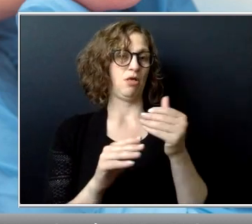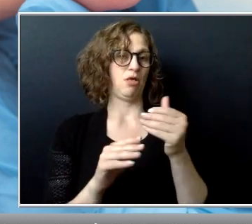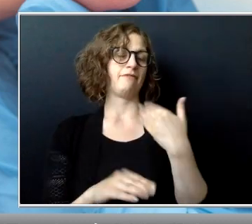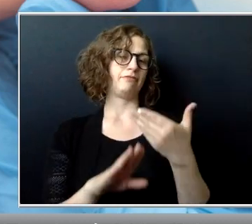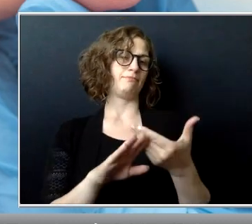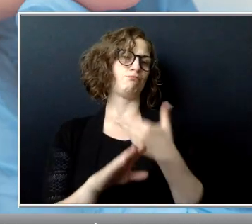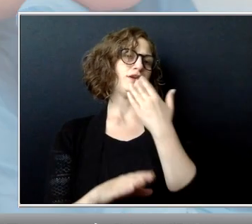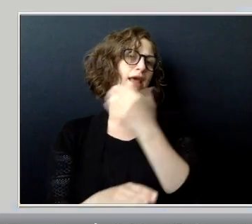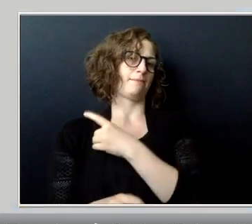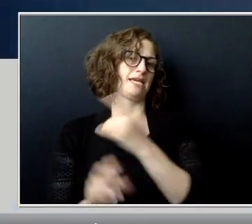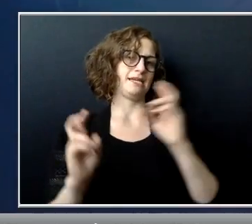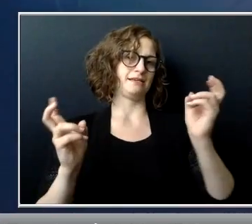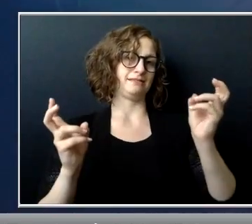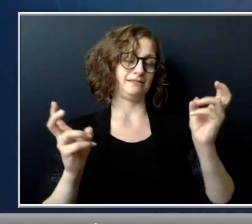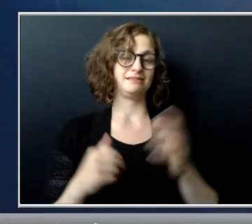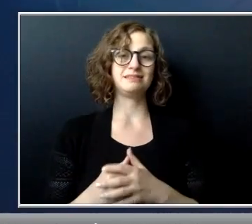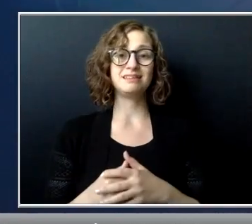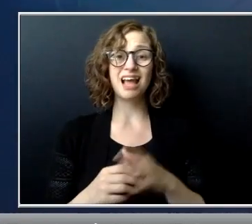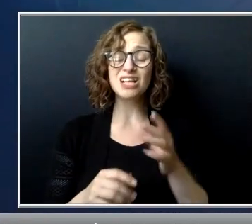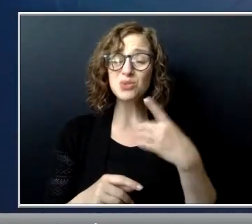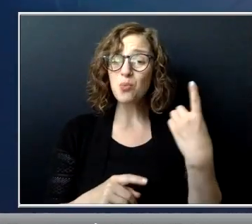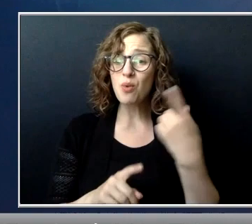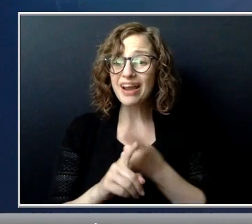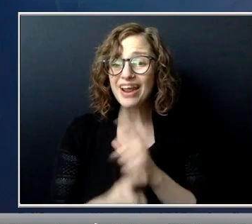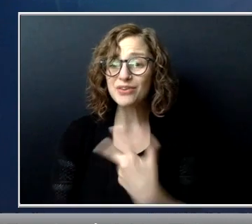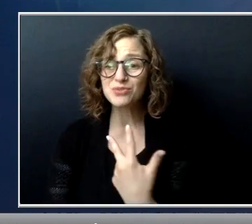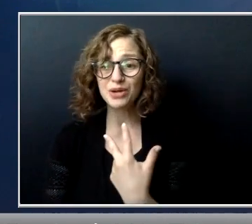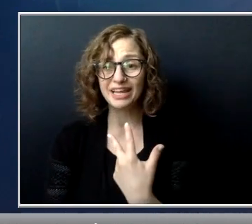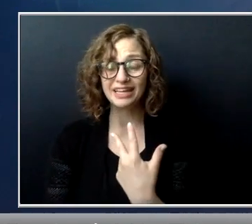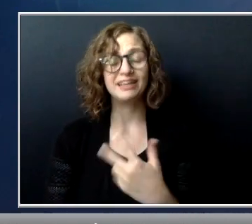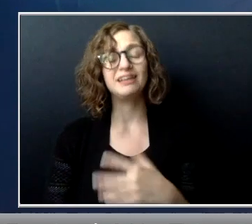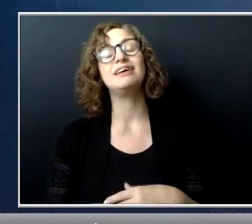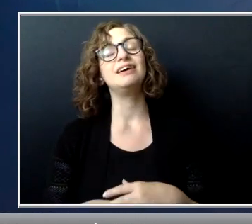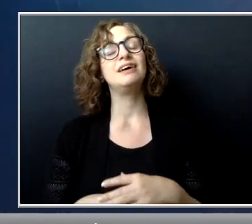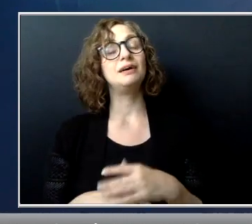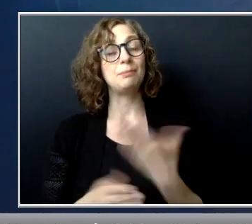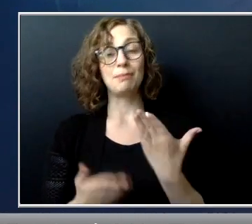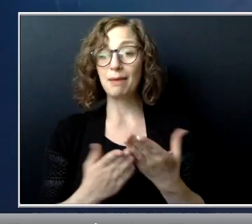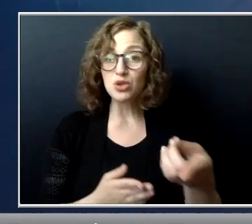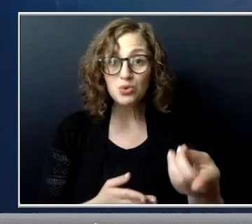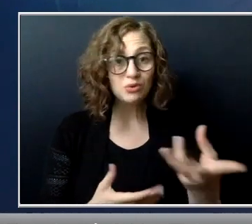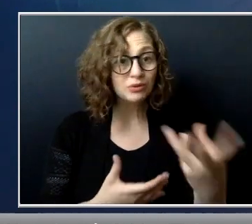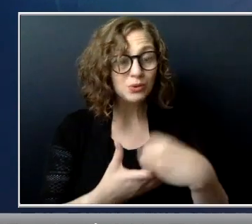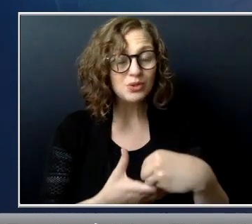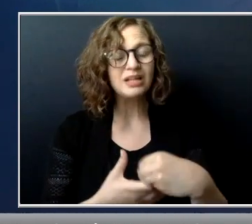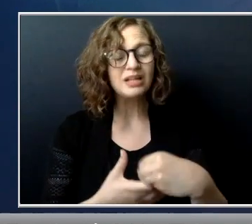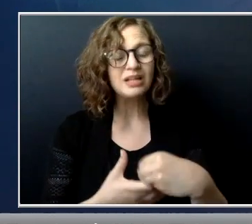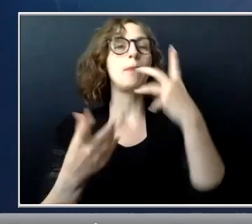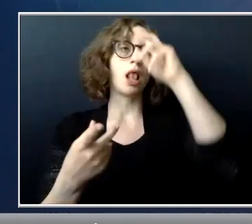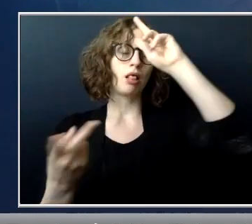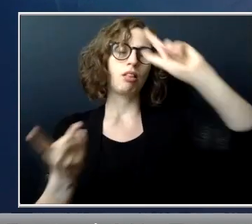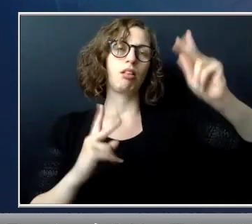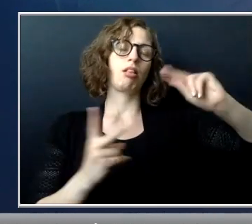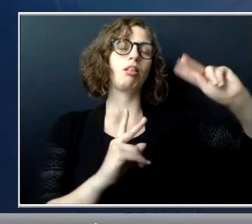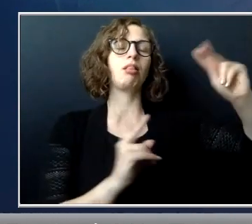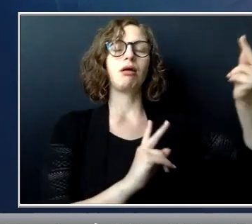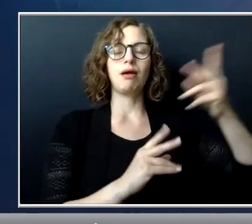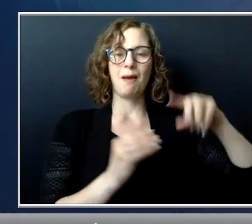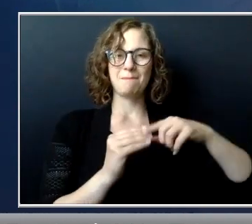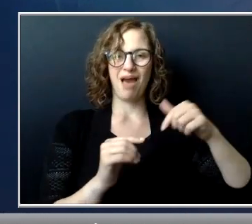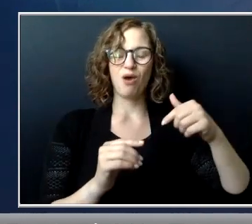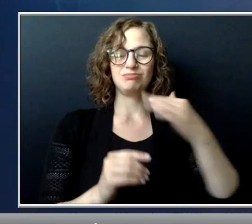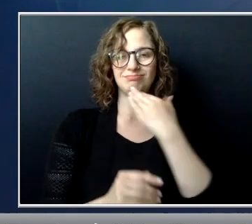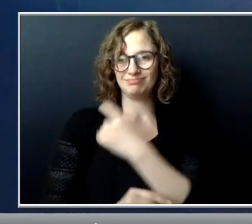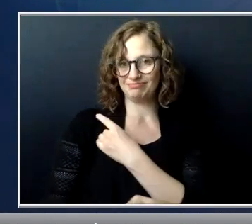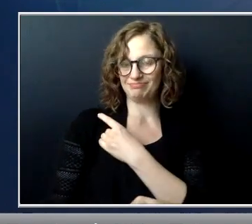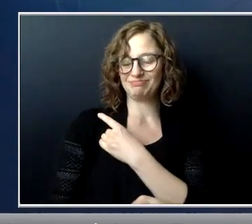of them. And there are so many myths and misunderstandings surrounding this disease. We're introducing you to a woman taking her personal experience